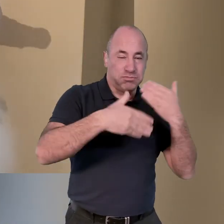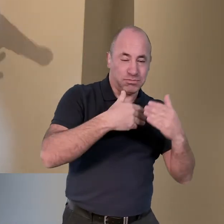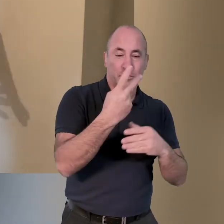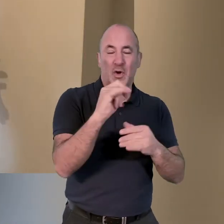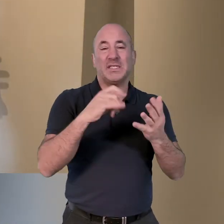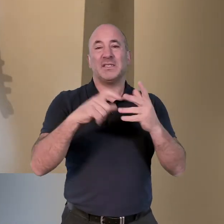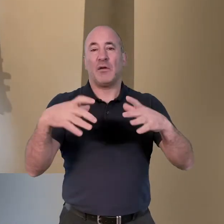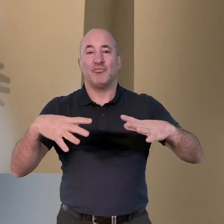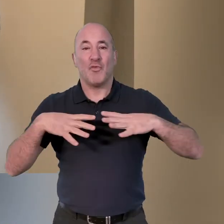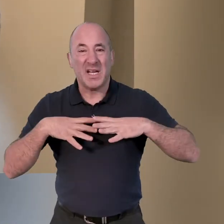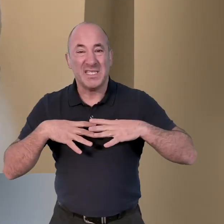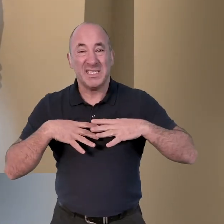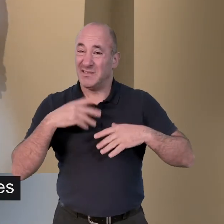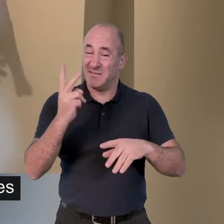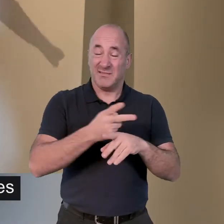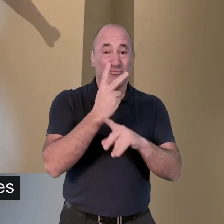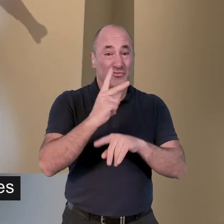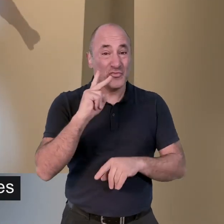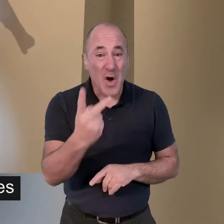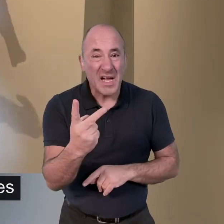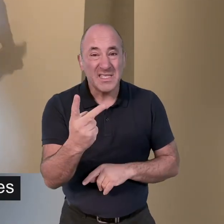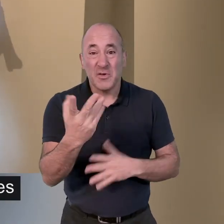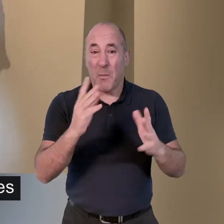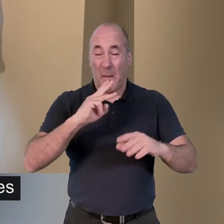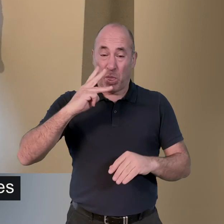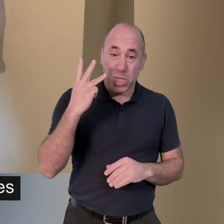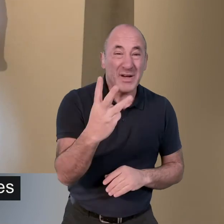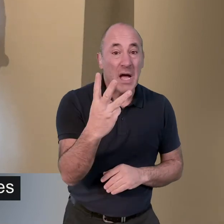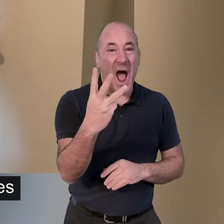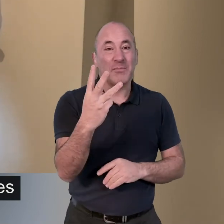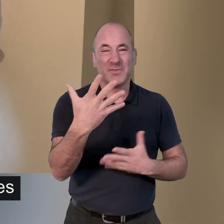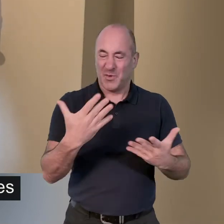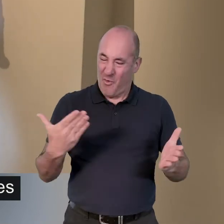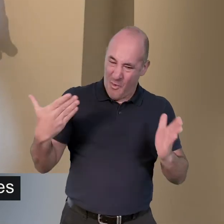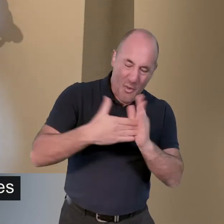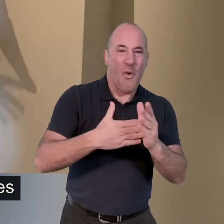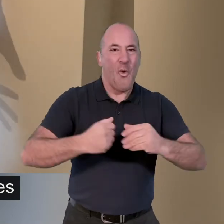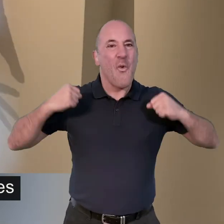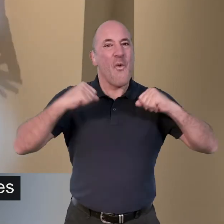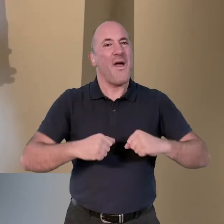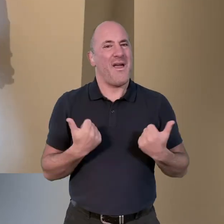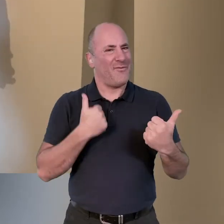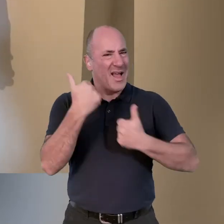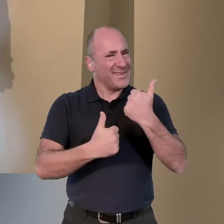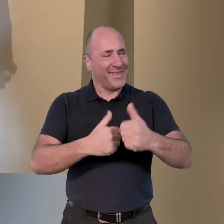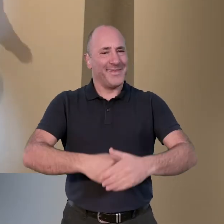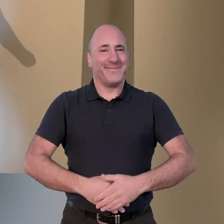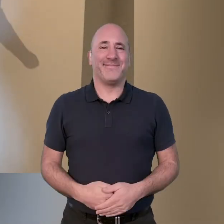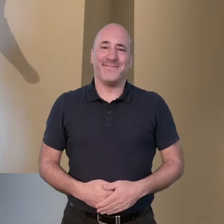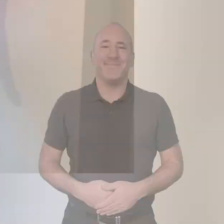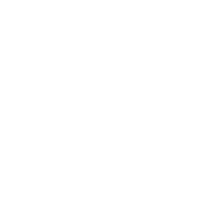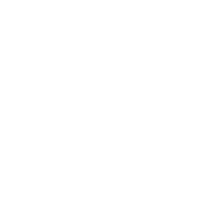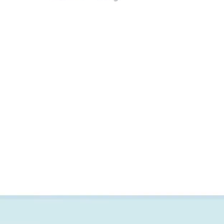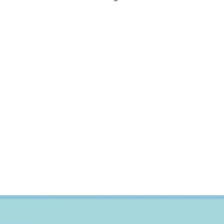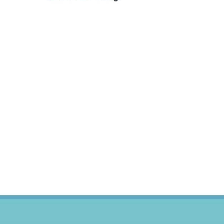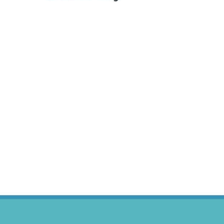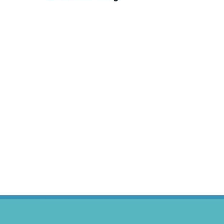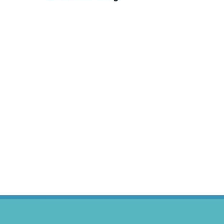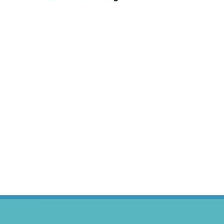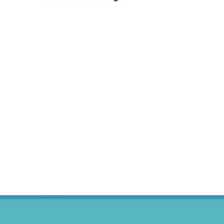on, 20 seconds rest. Repeat it twice, if not 3 times, for a really good workout. Well done.